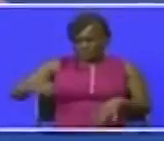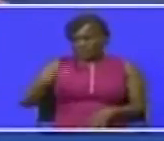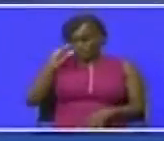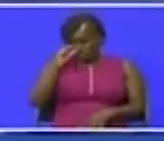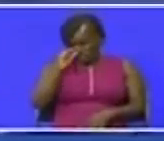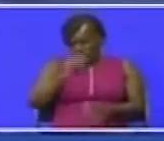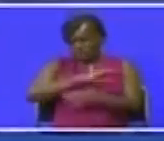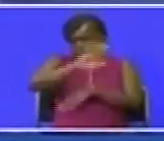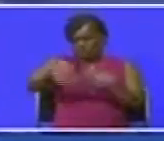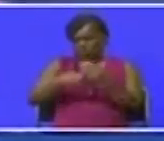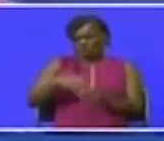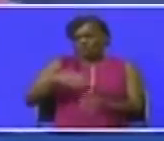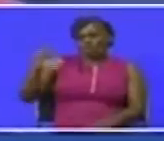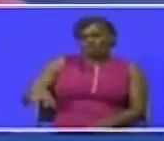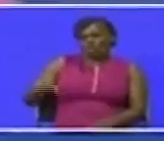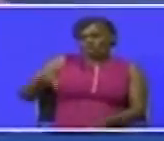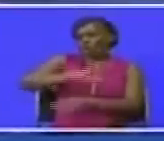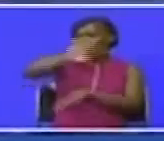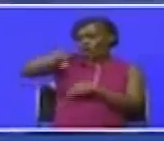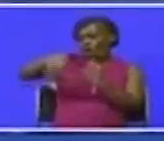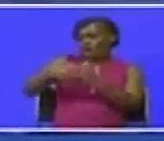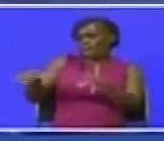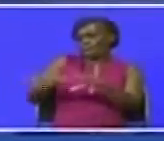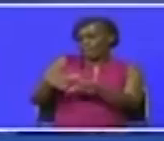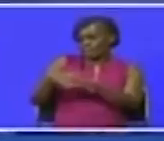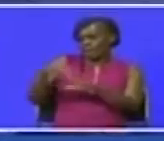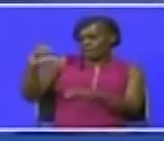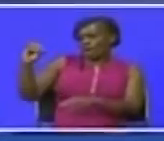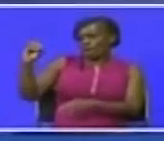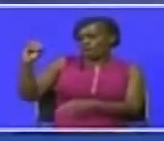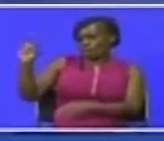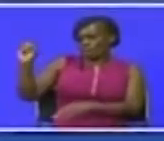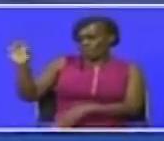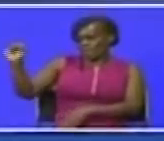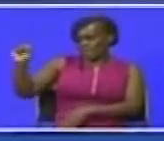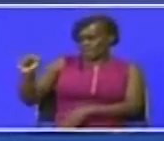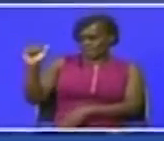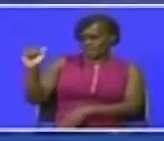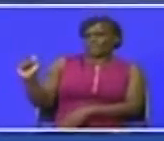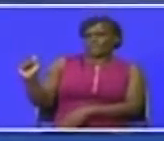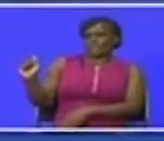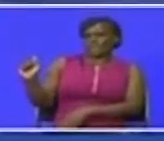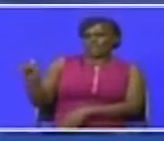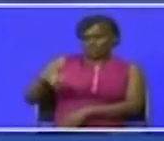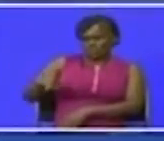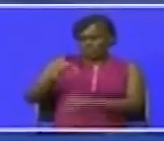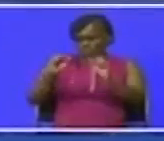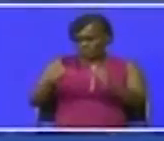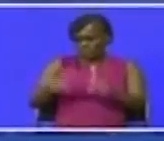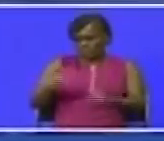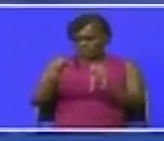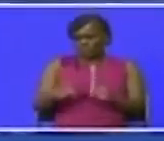Sudan, and DRC Congo. These are all members of Comesa, and I think our being in the middle, we will be able